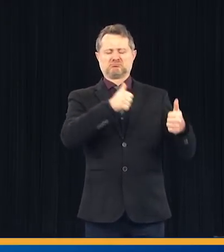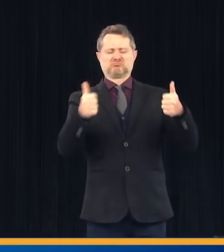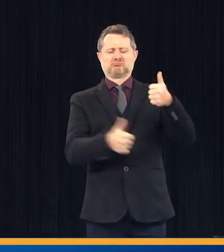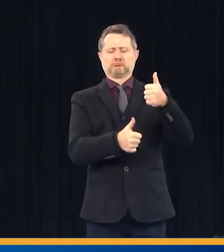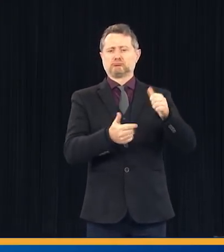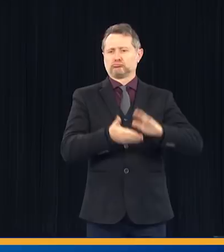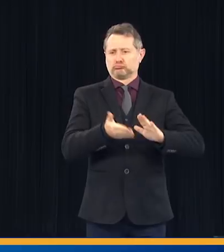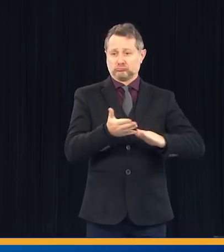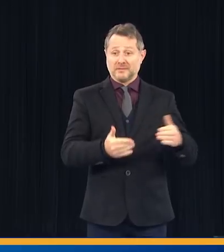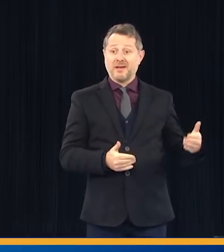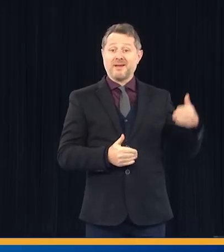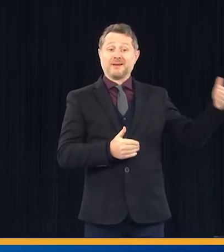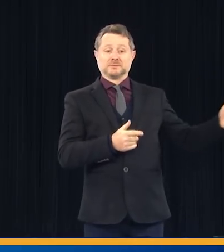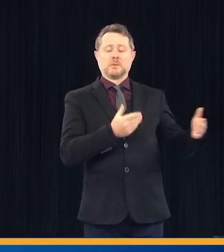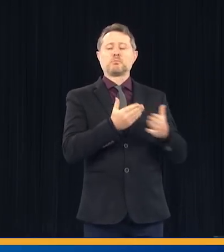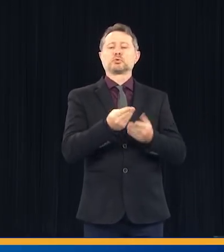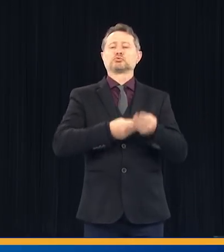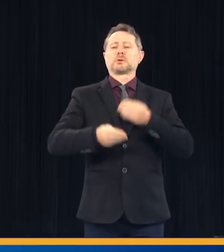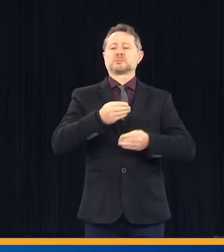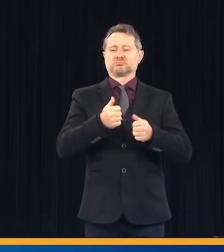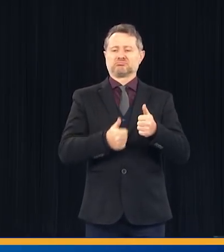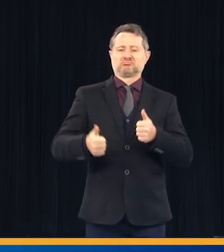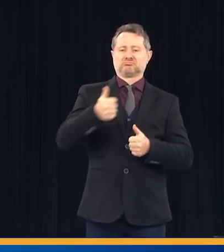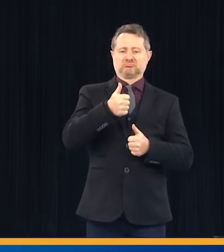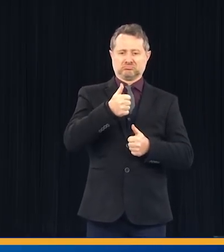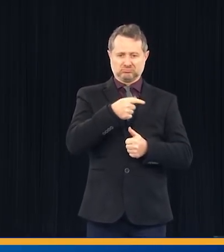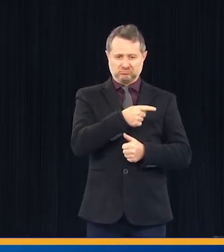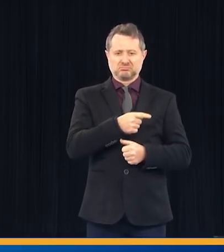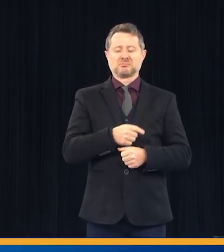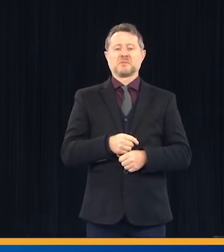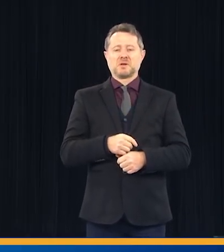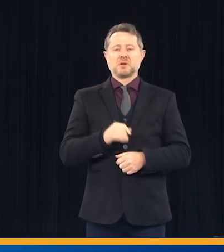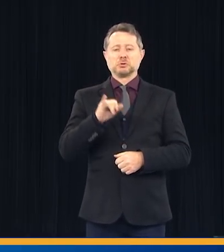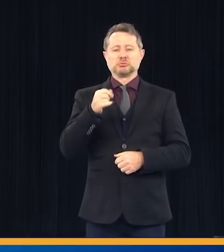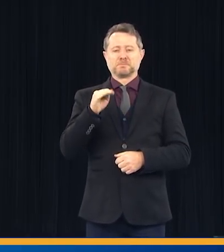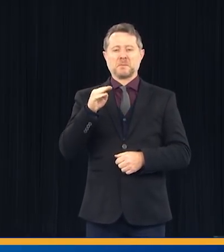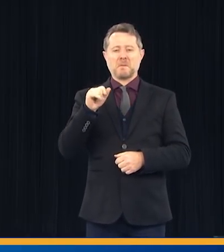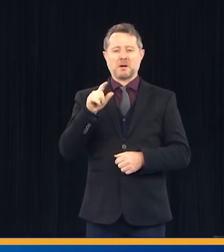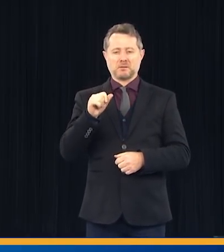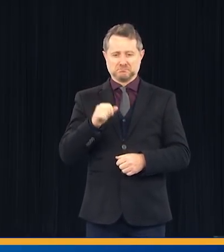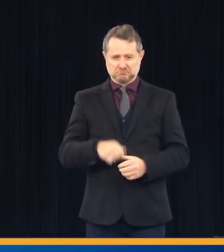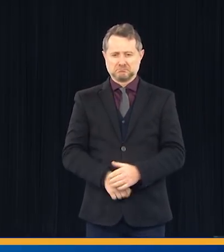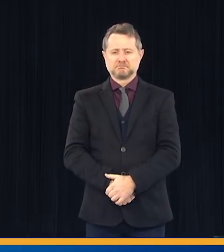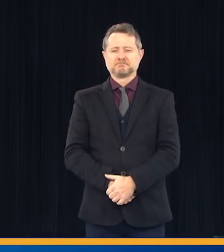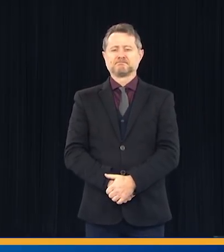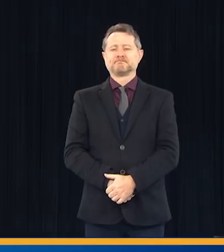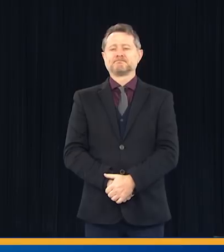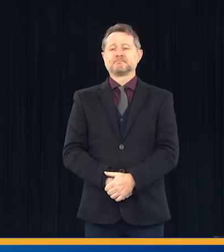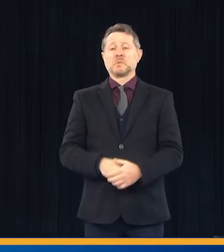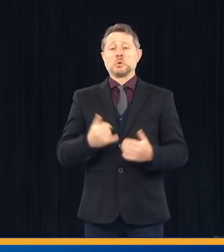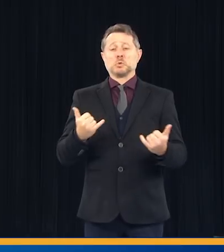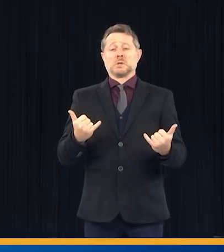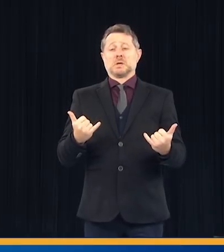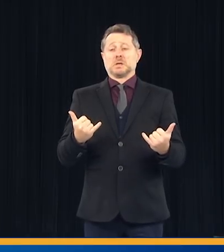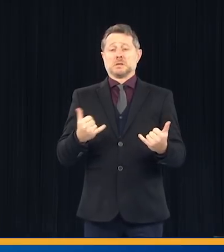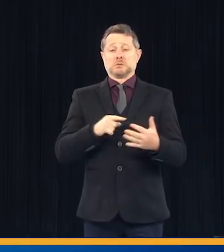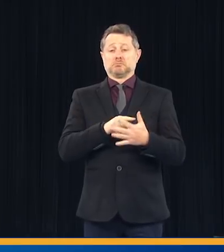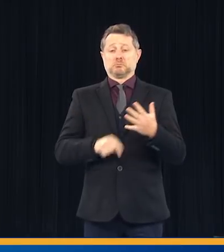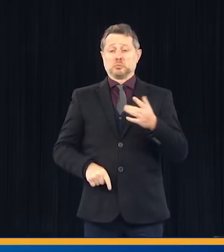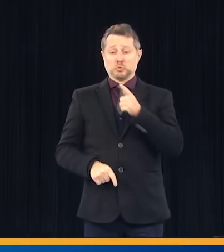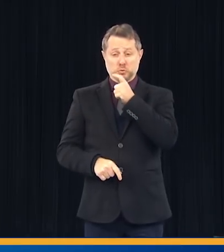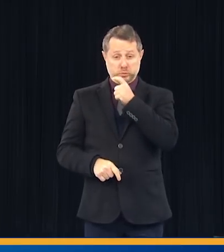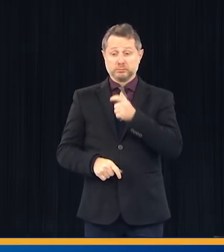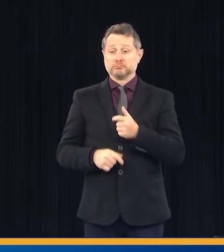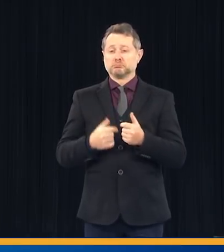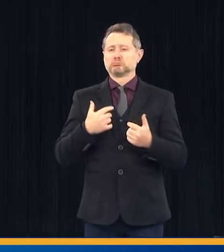are today. This is a situation which none of us have ever seen